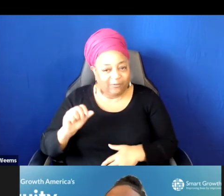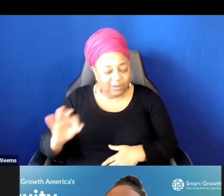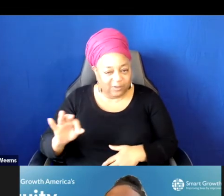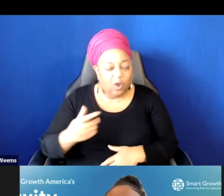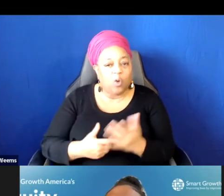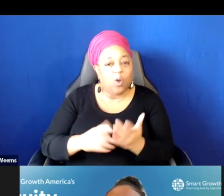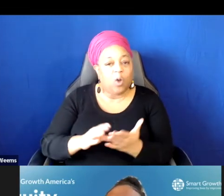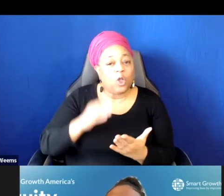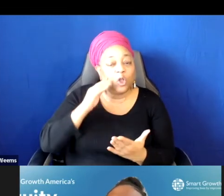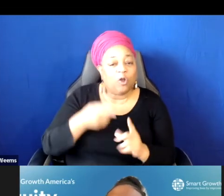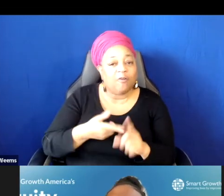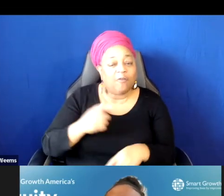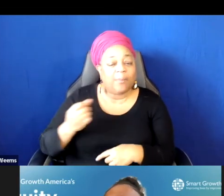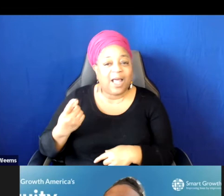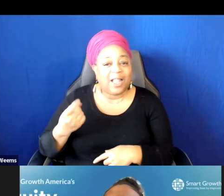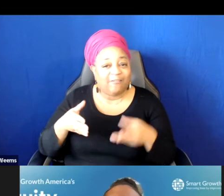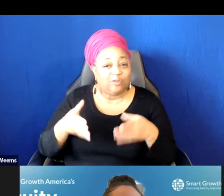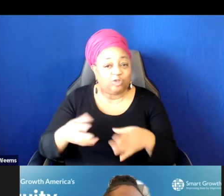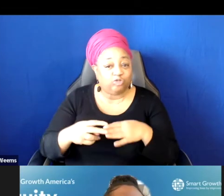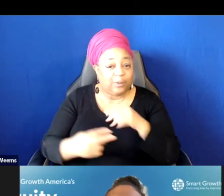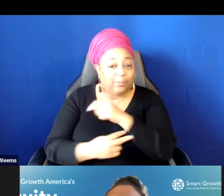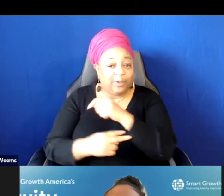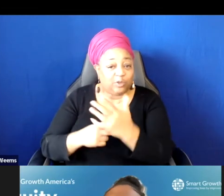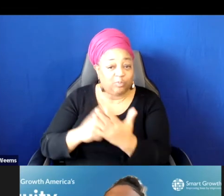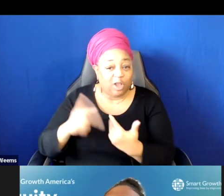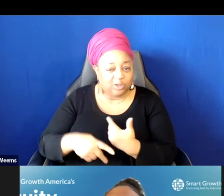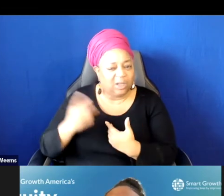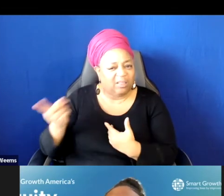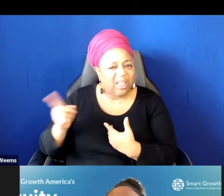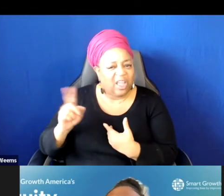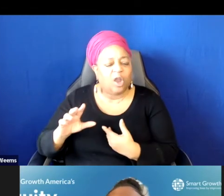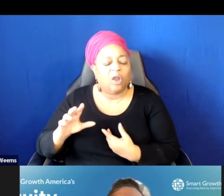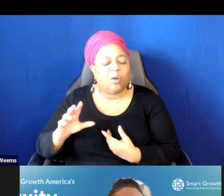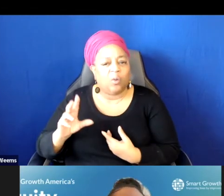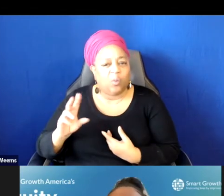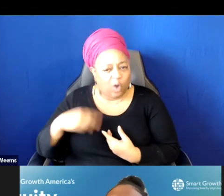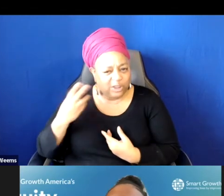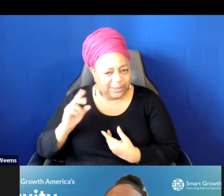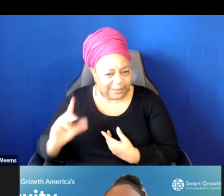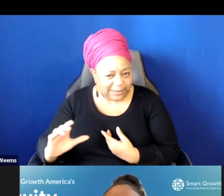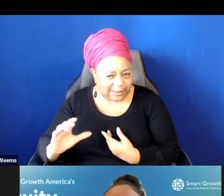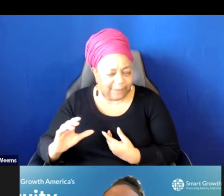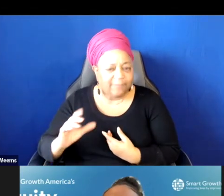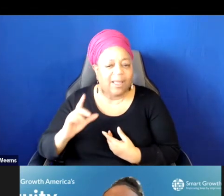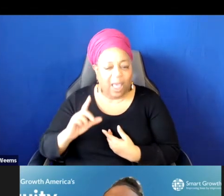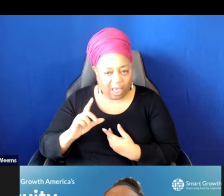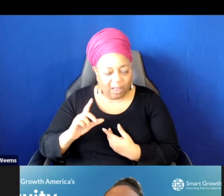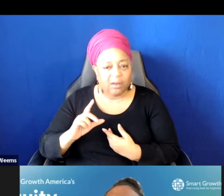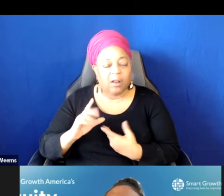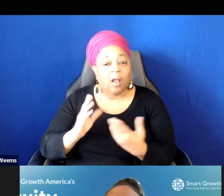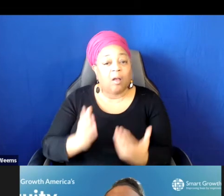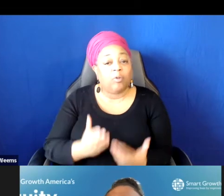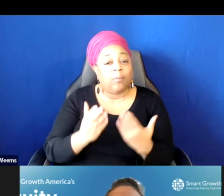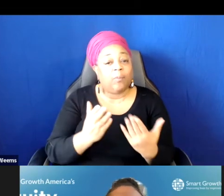the 11th Street Bridge project in Washington, D.C., and collectively proposed on